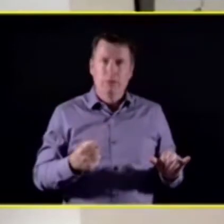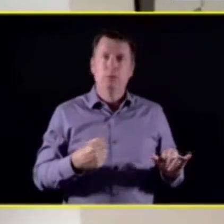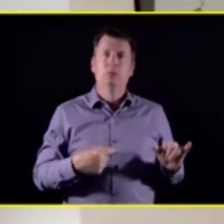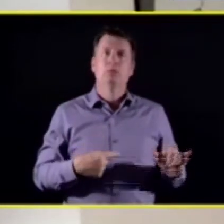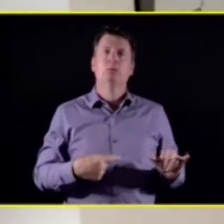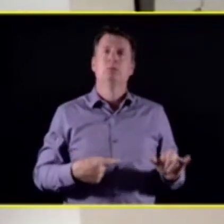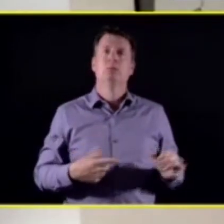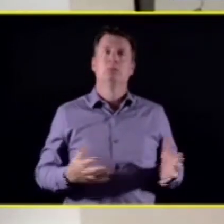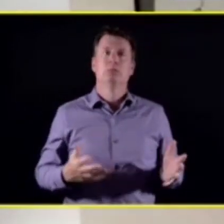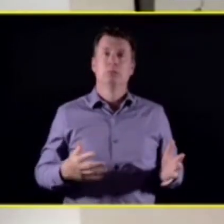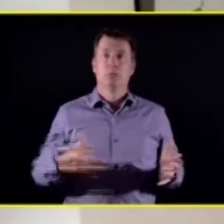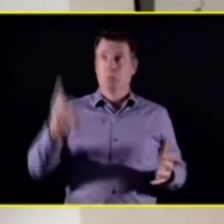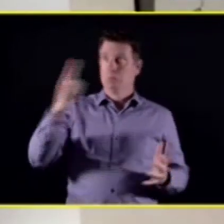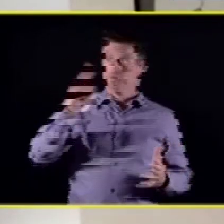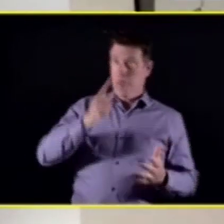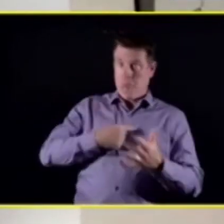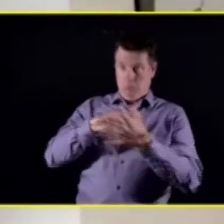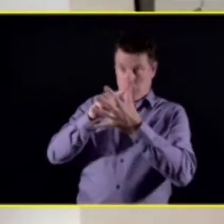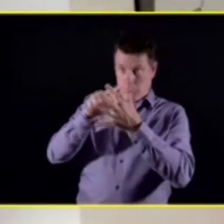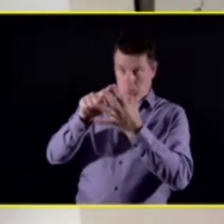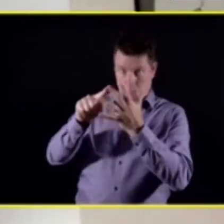and focused on getting home.